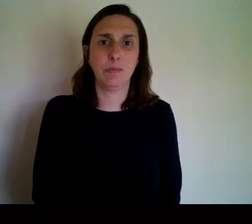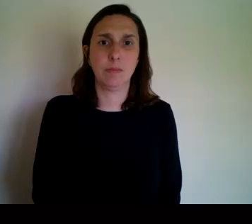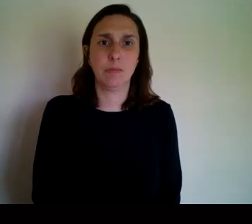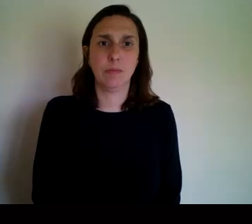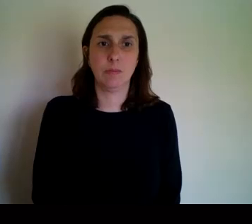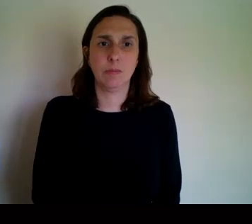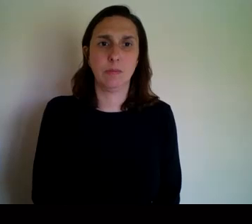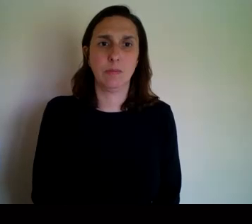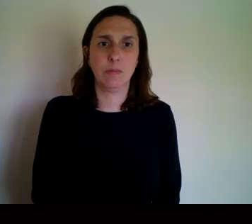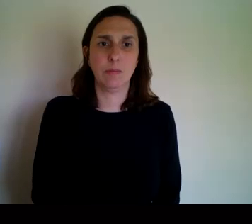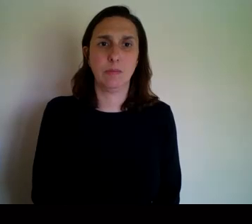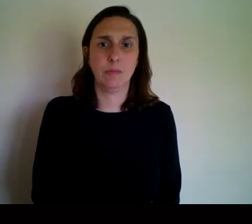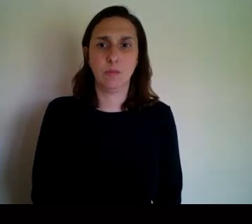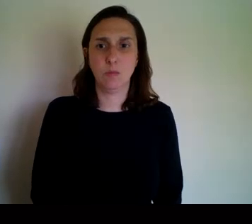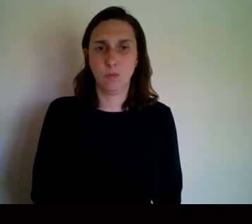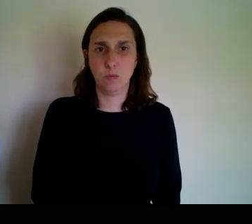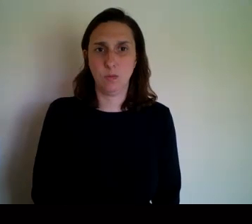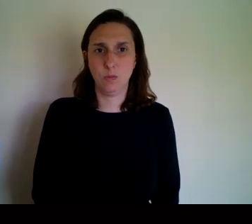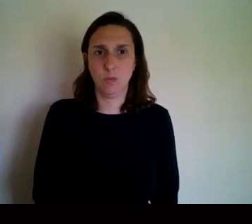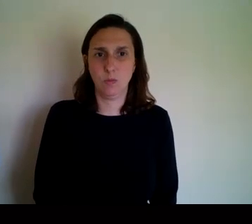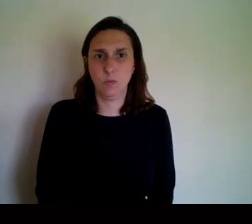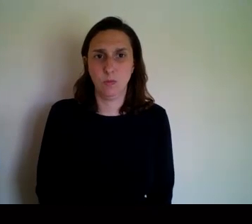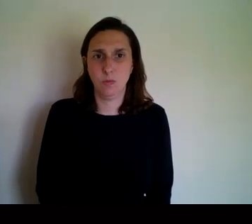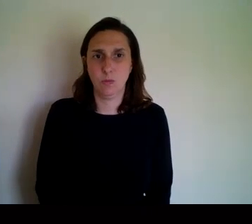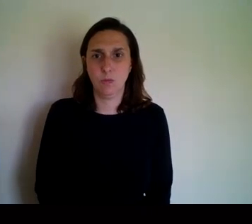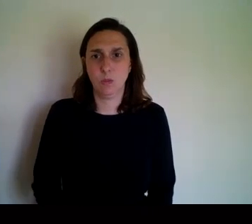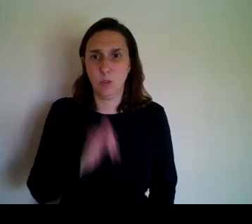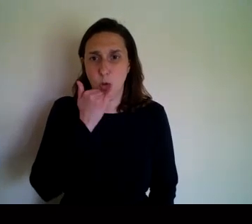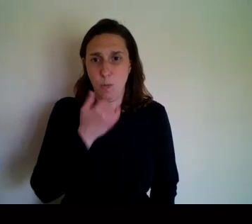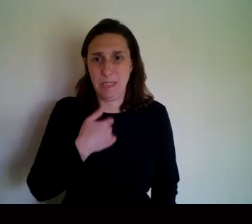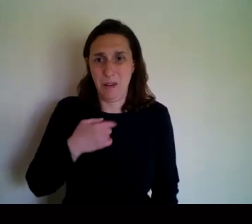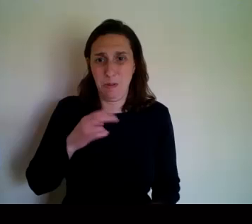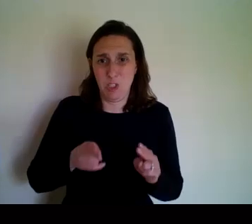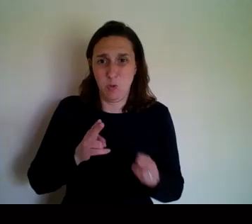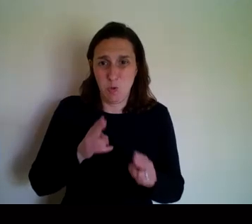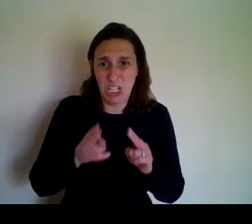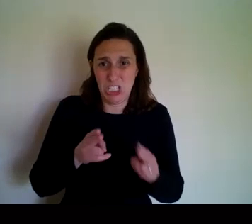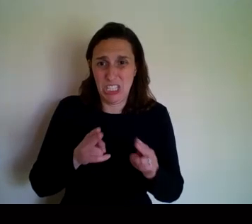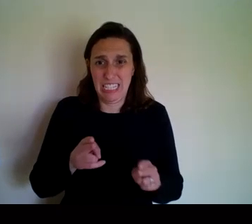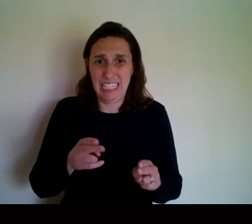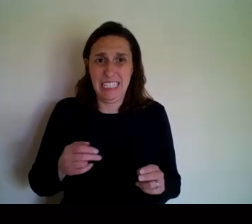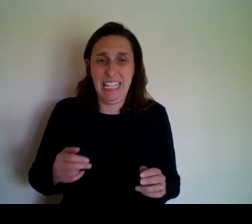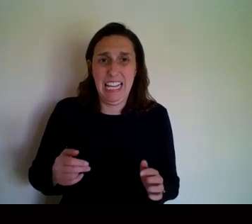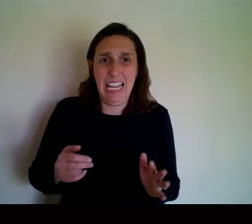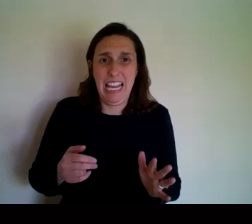and I lost right here because I was rushing, because I was getting towards my